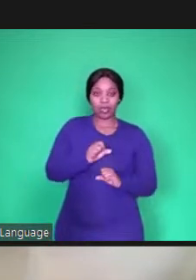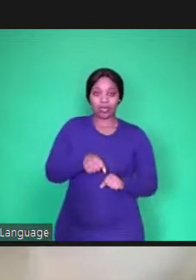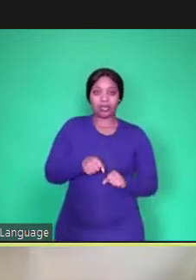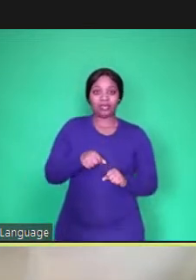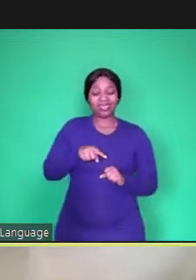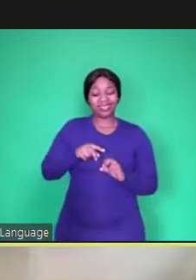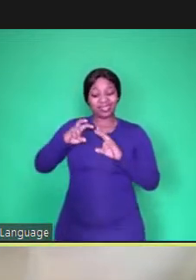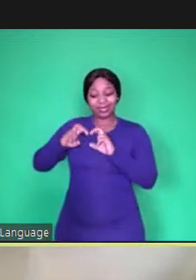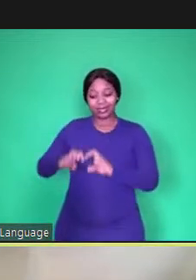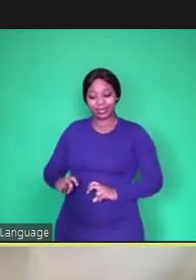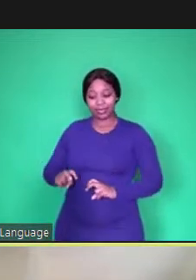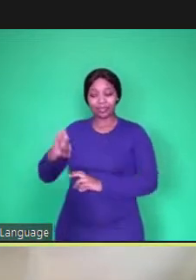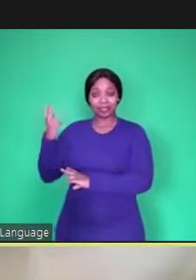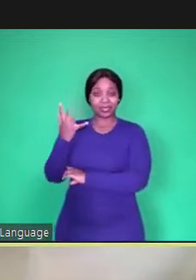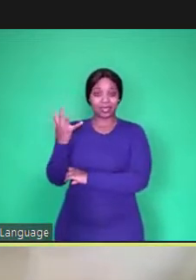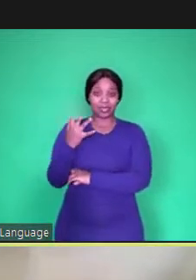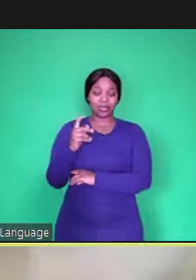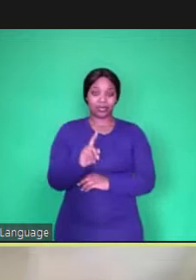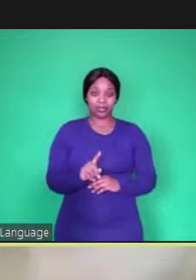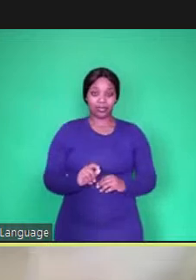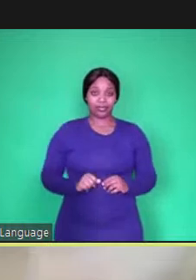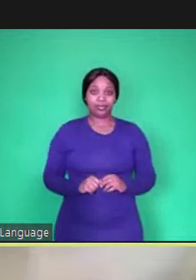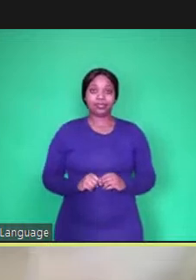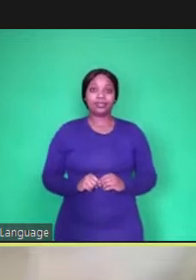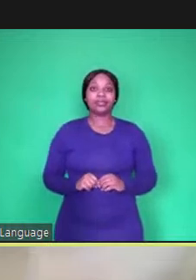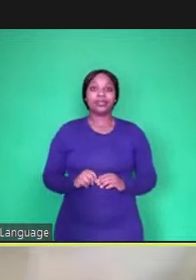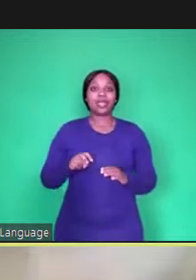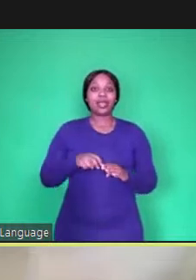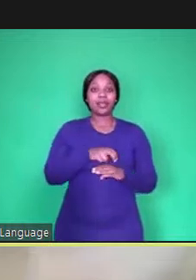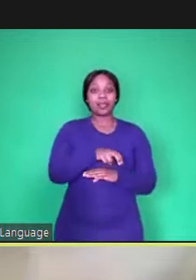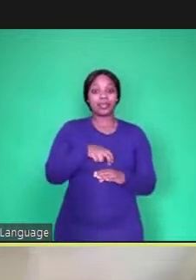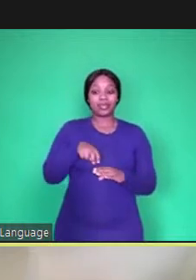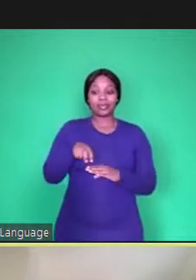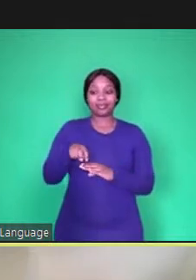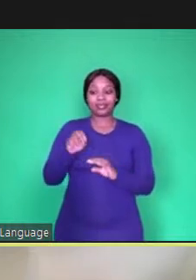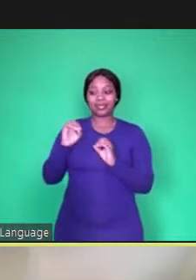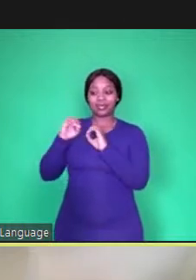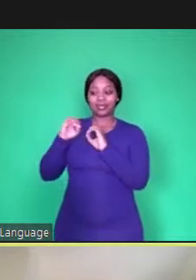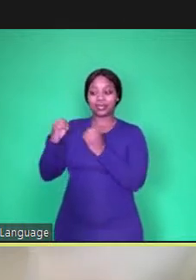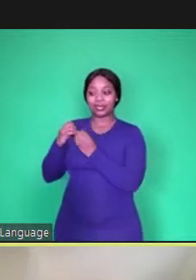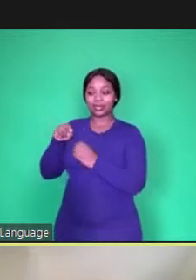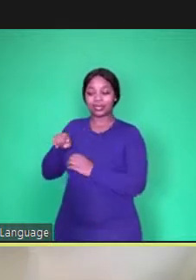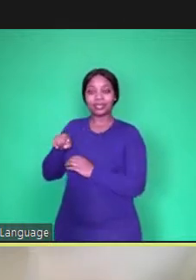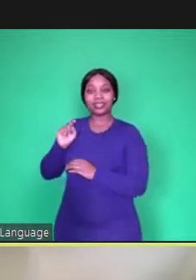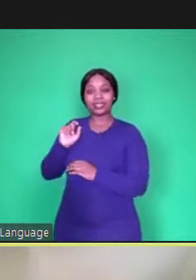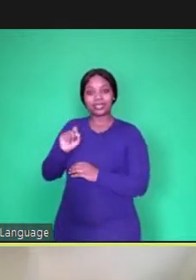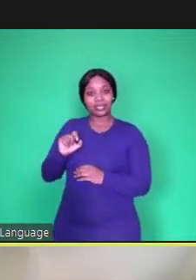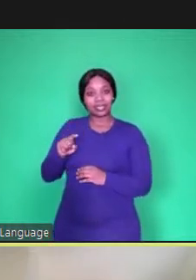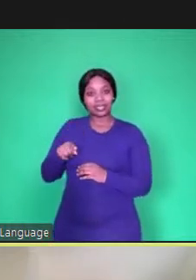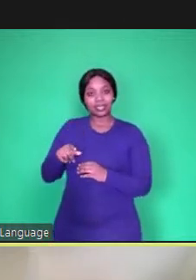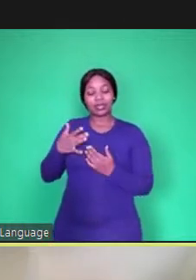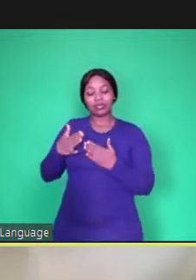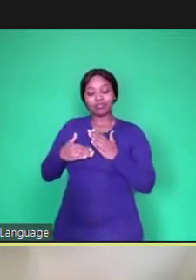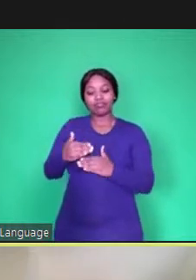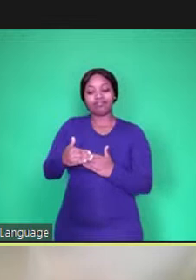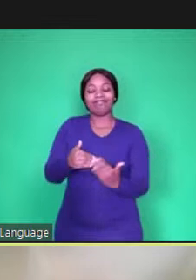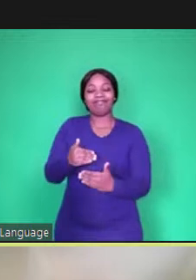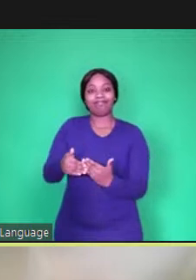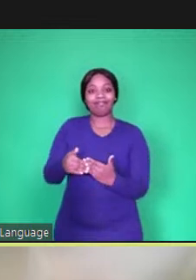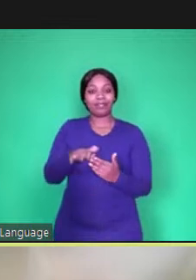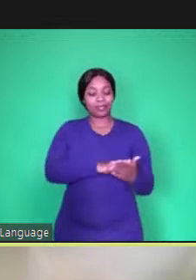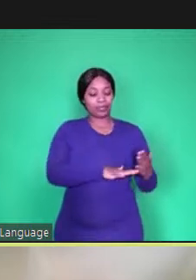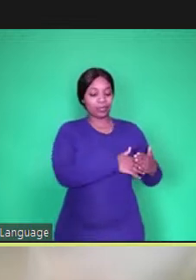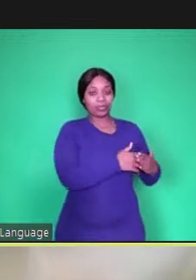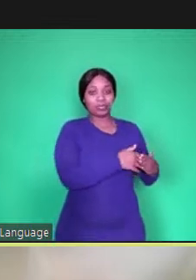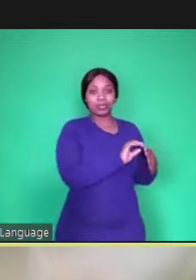the presentation. Migration and urbanization is generally reshaping contemporary societies, which